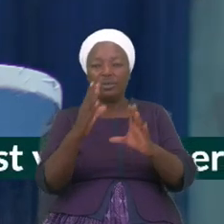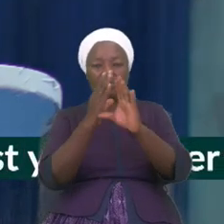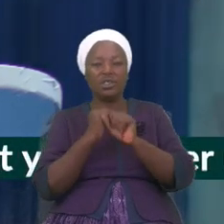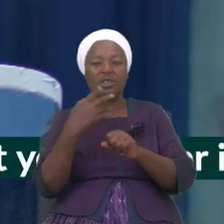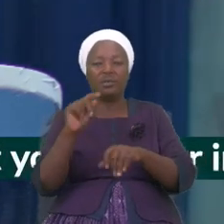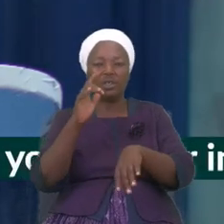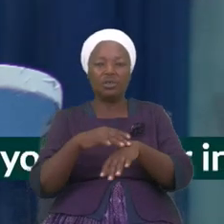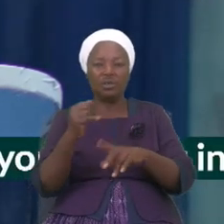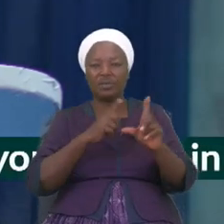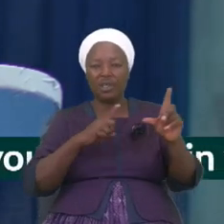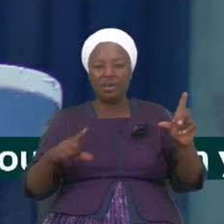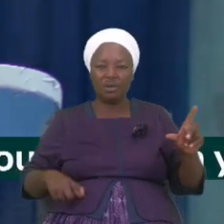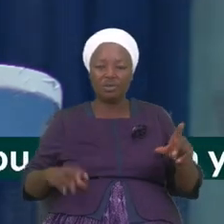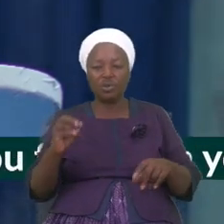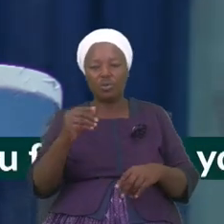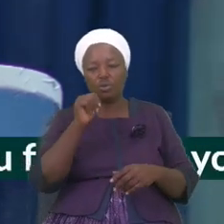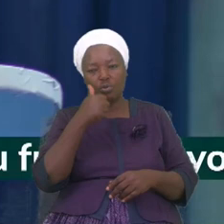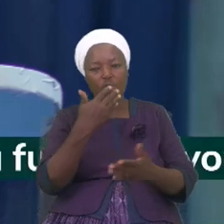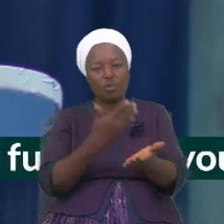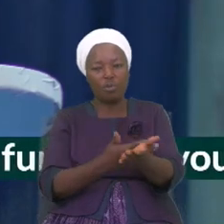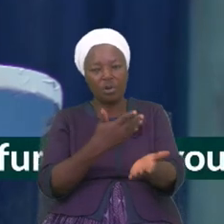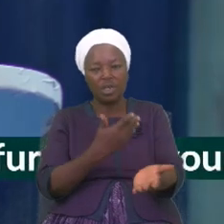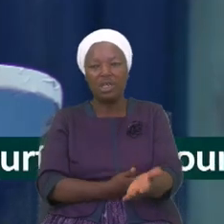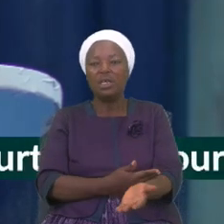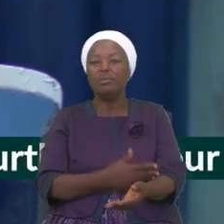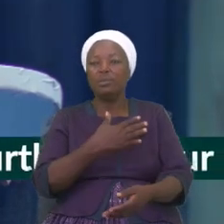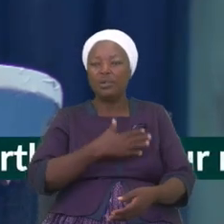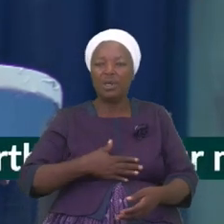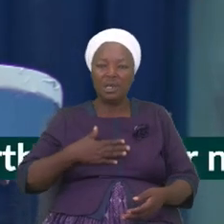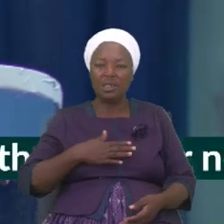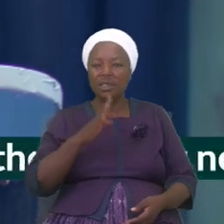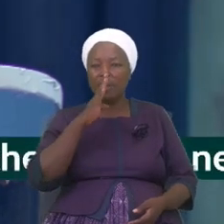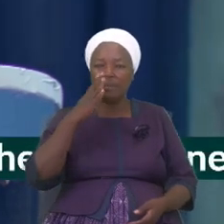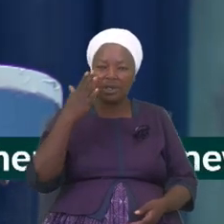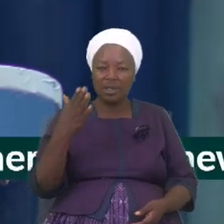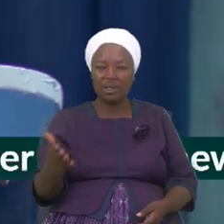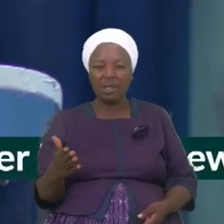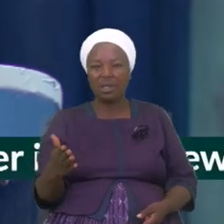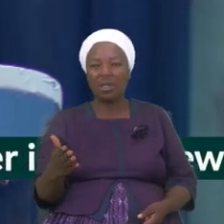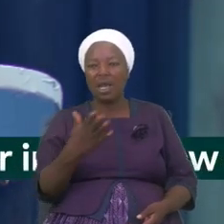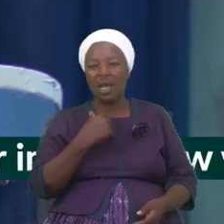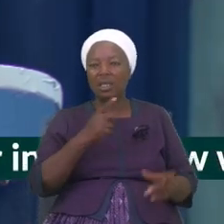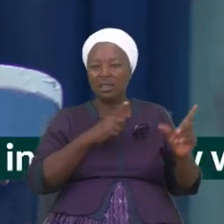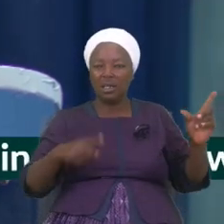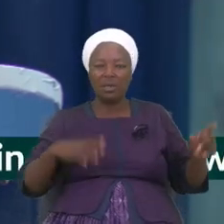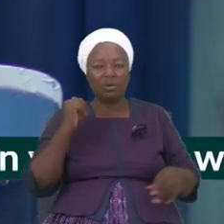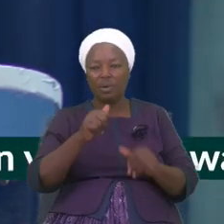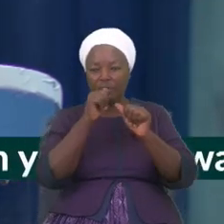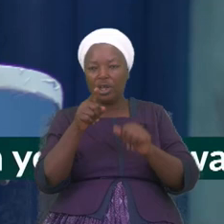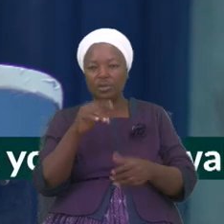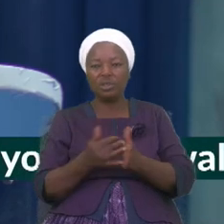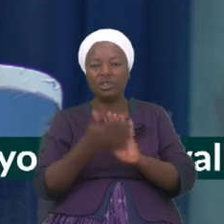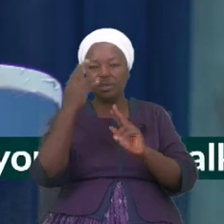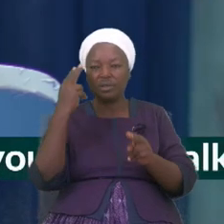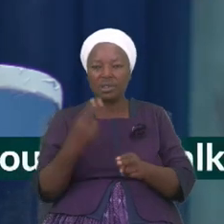Lord. So tomorrow morning, please be there, and the Lord will bless you in Jesus'